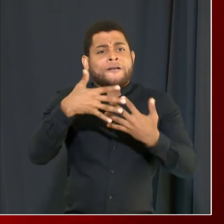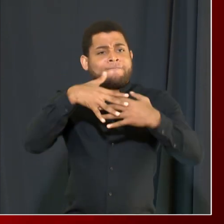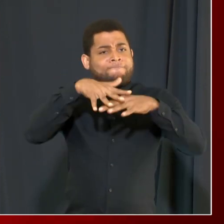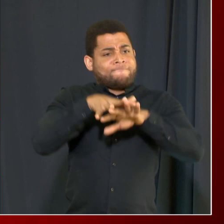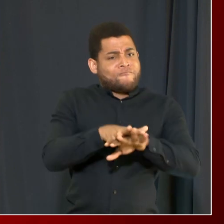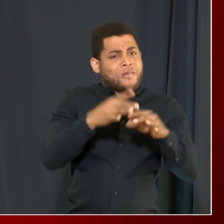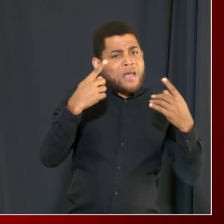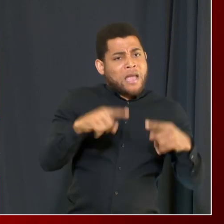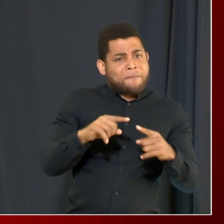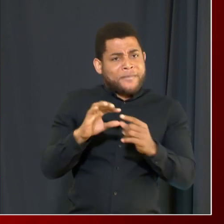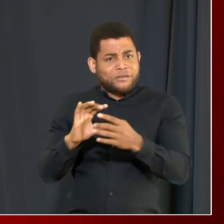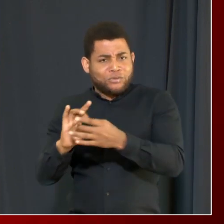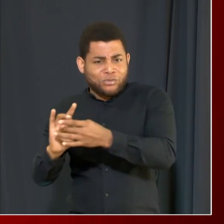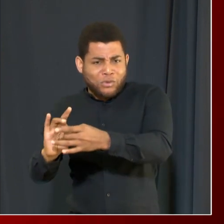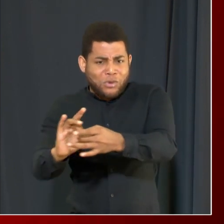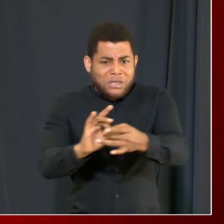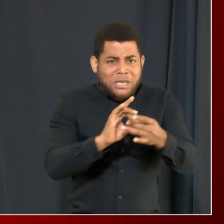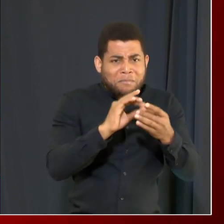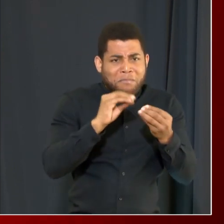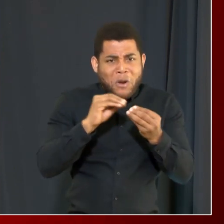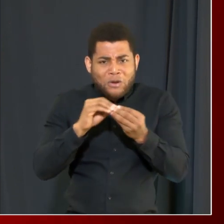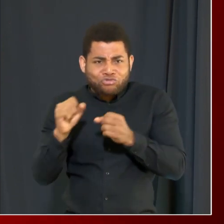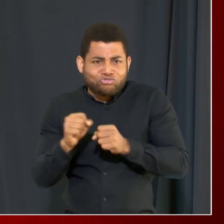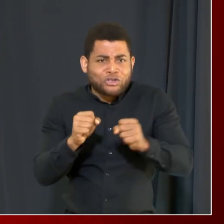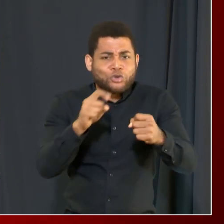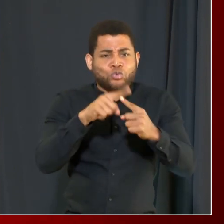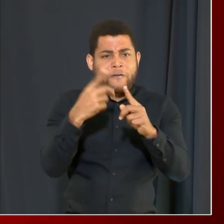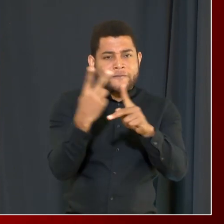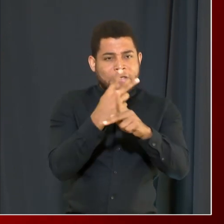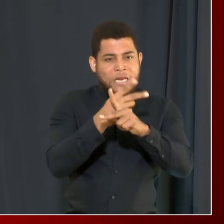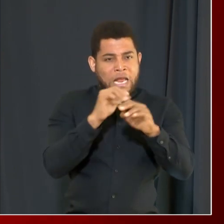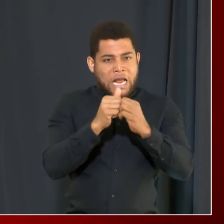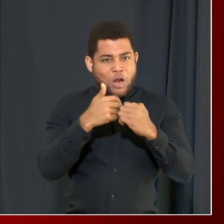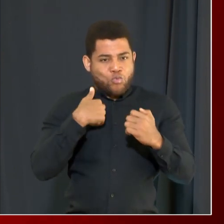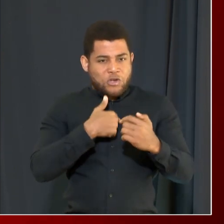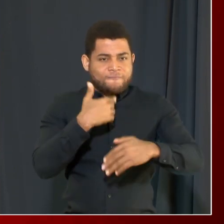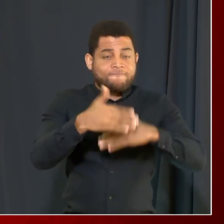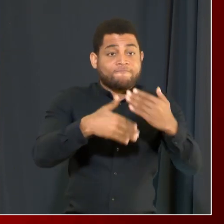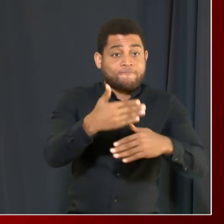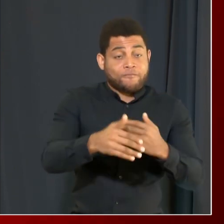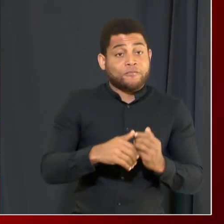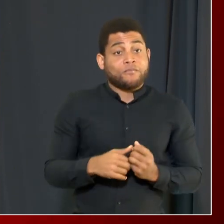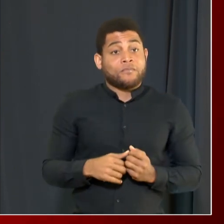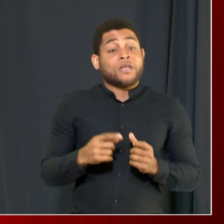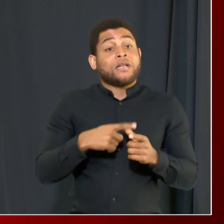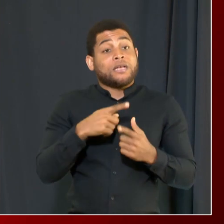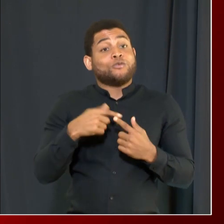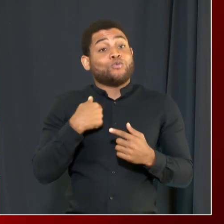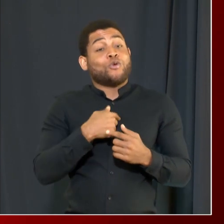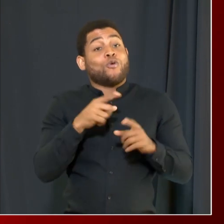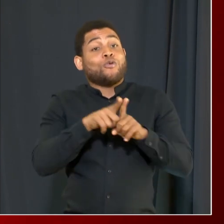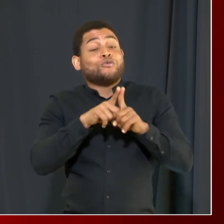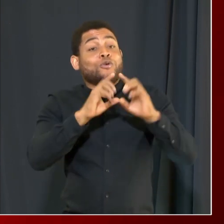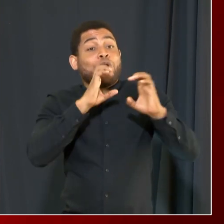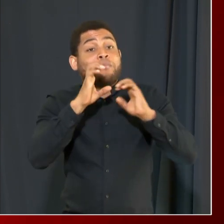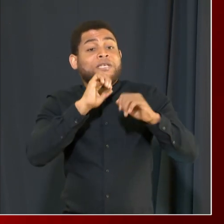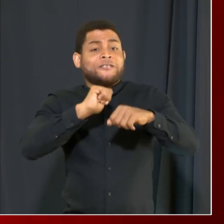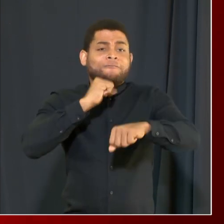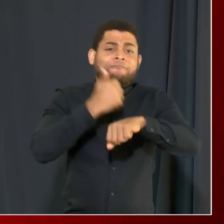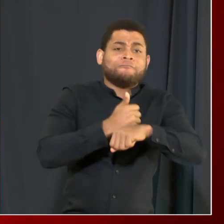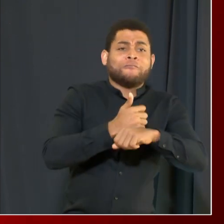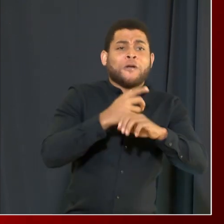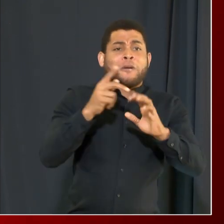put into some sort of very immediate communication protocols when it comes to critical incidents